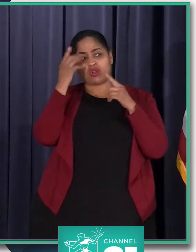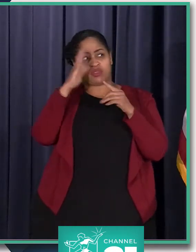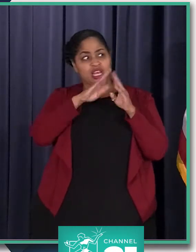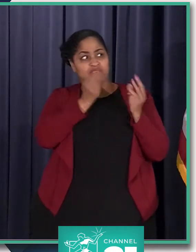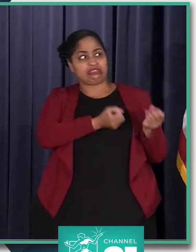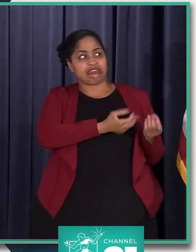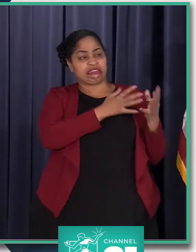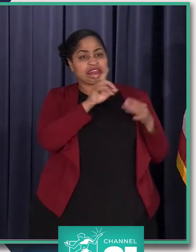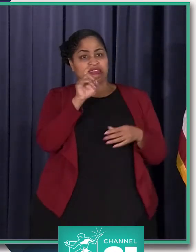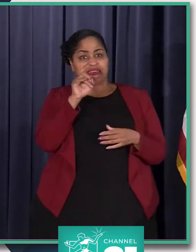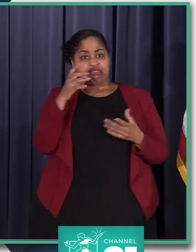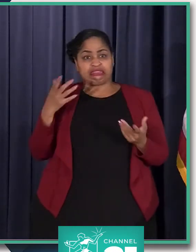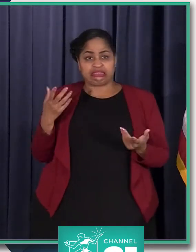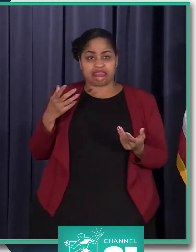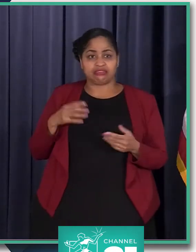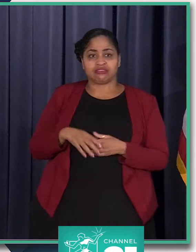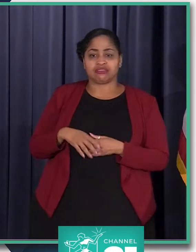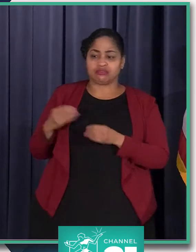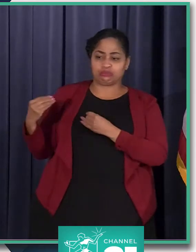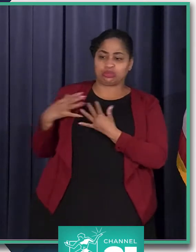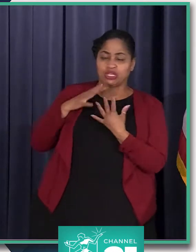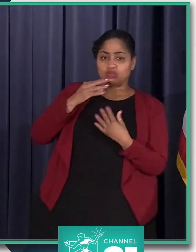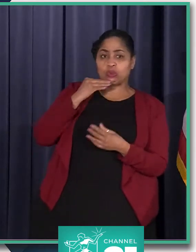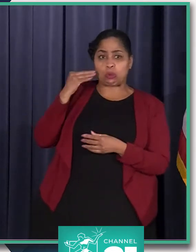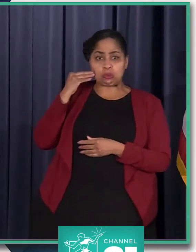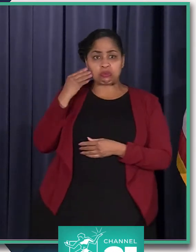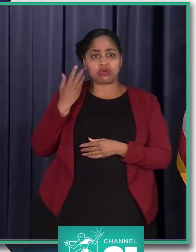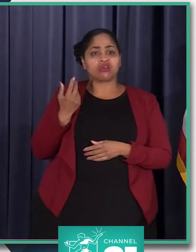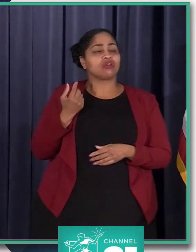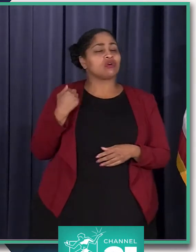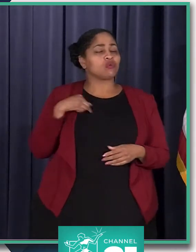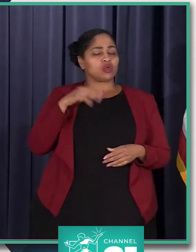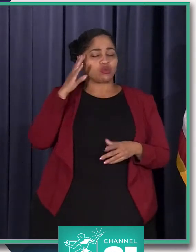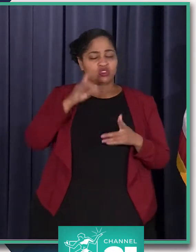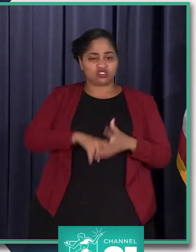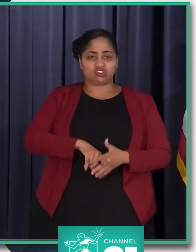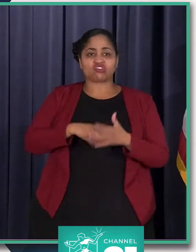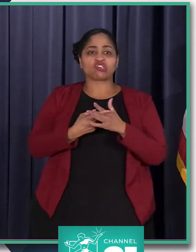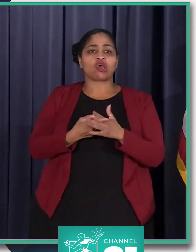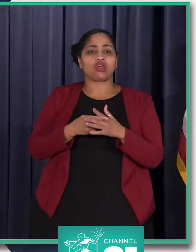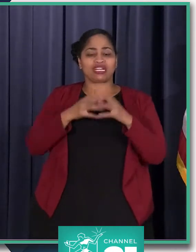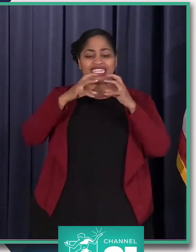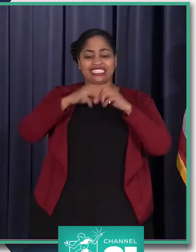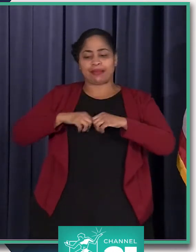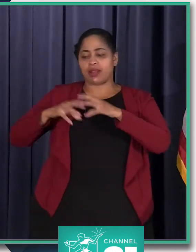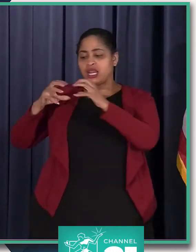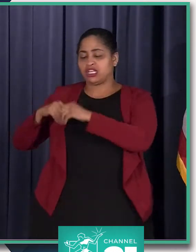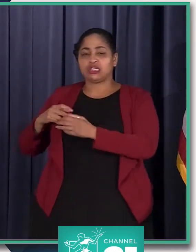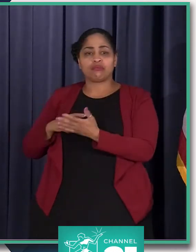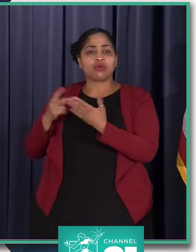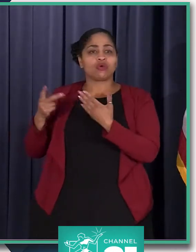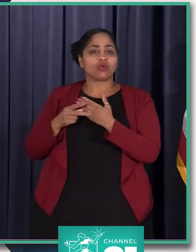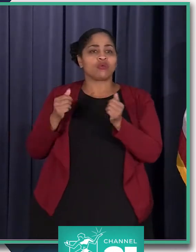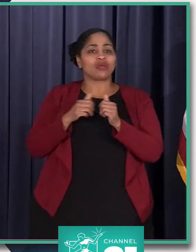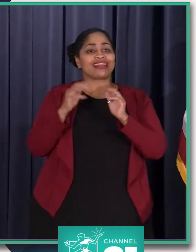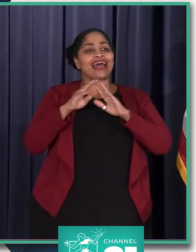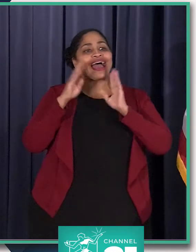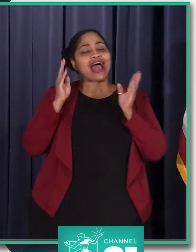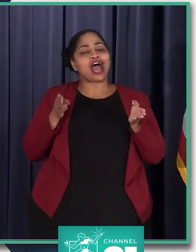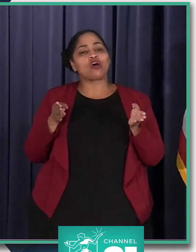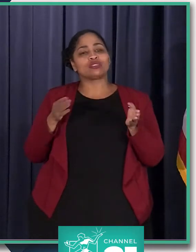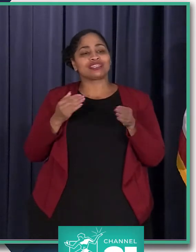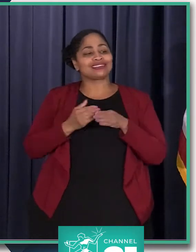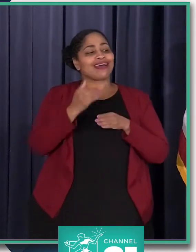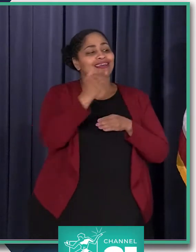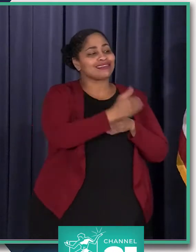house next to you is going to catch fire and spread to your house. We are going to start on the demolition program with the houses next